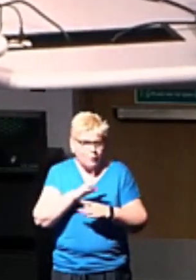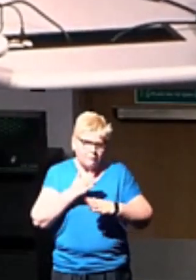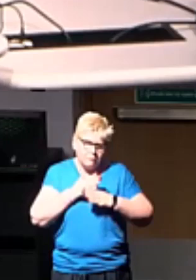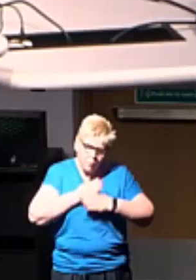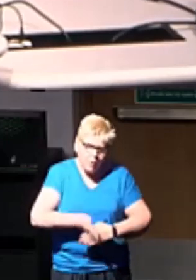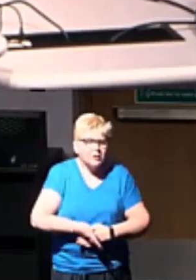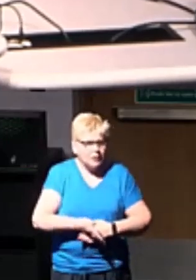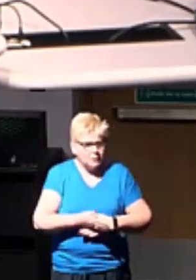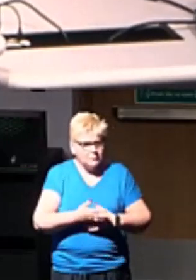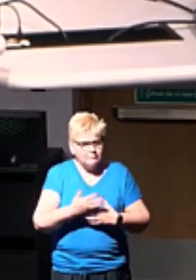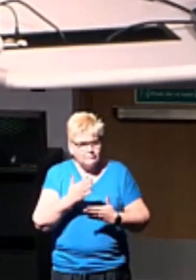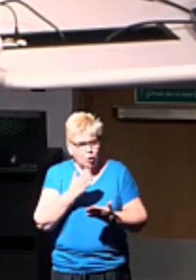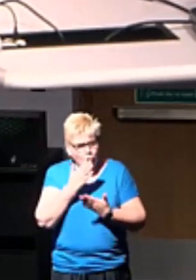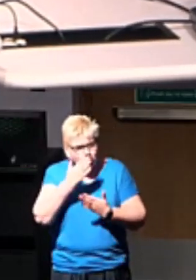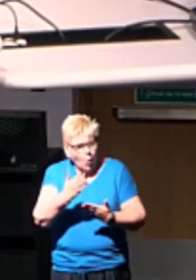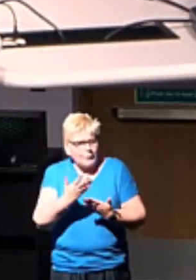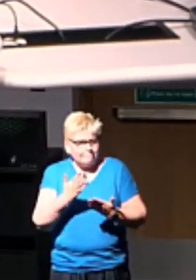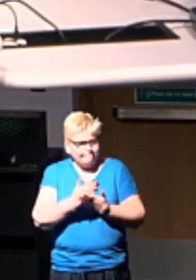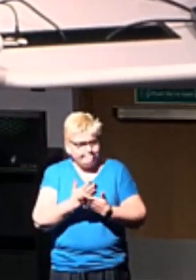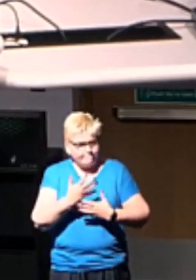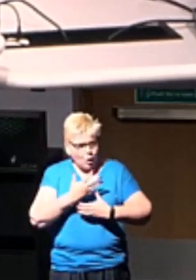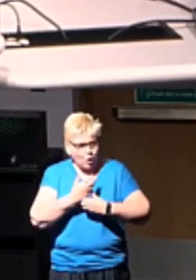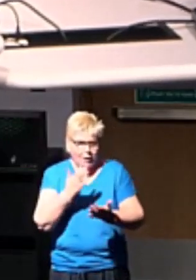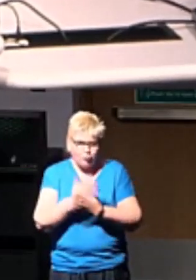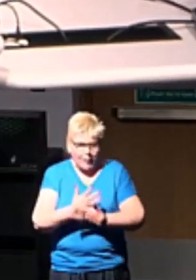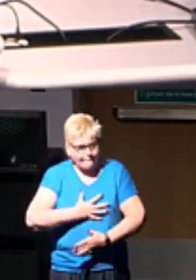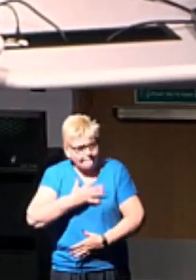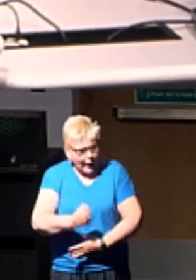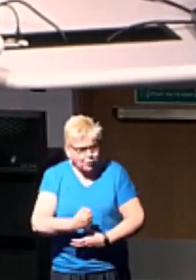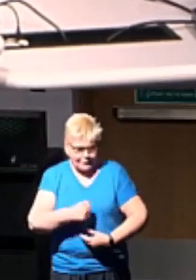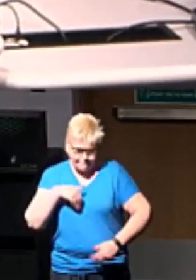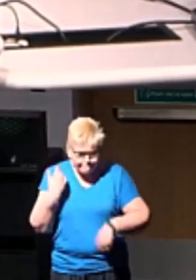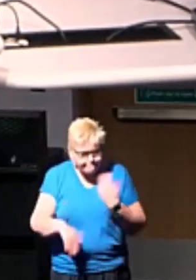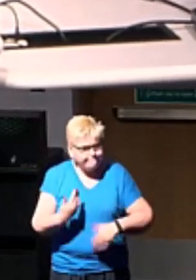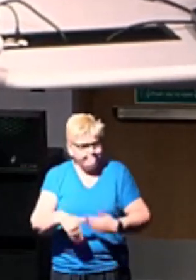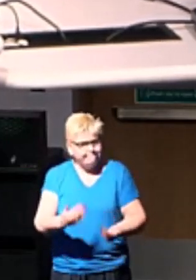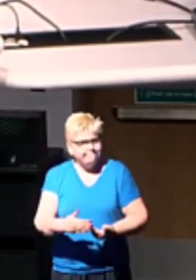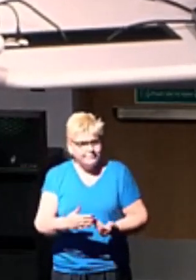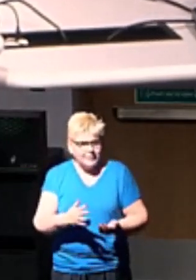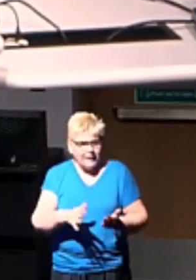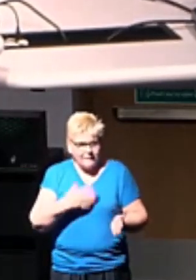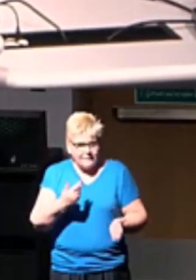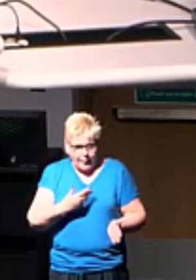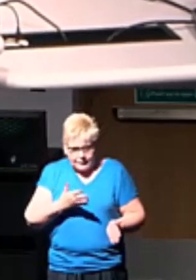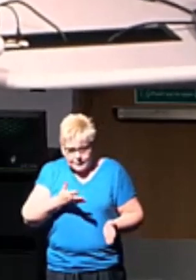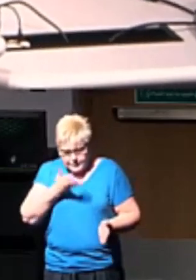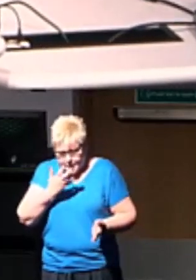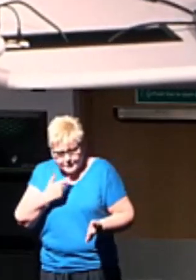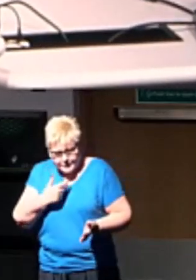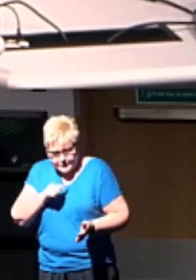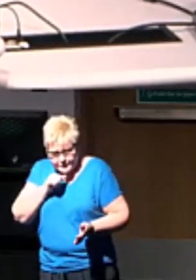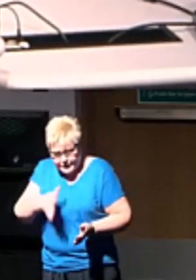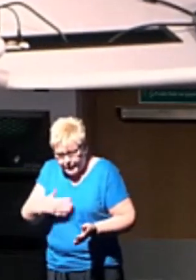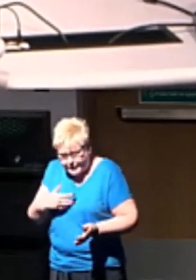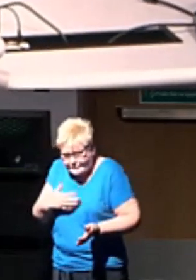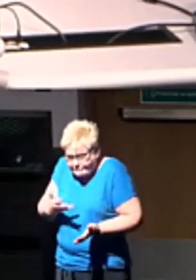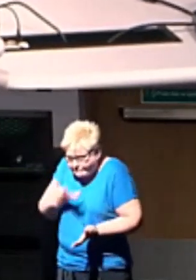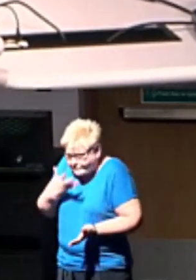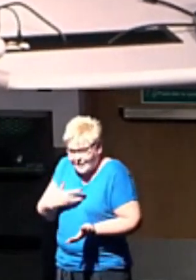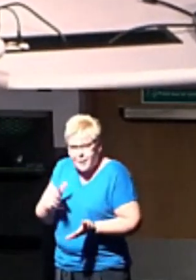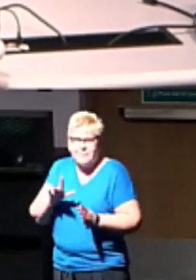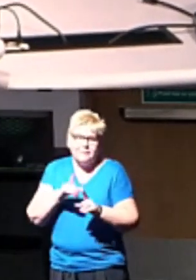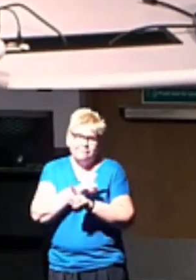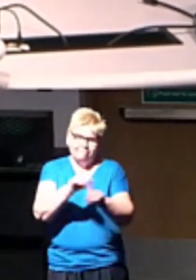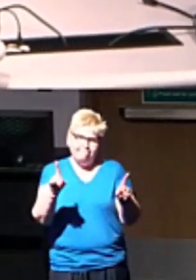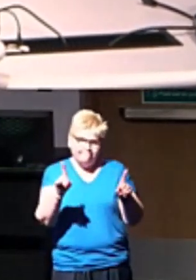effort, such commitment, and with so much drive. You know, I think some of you guys have even put me to shame, which I'll hold my hands up to, but you guys have